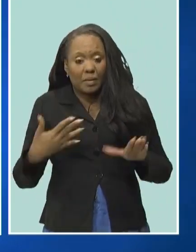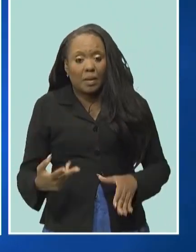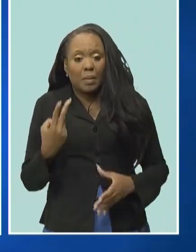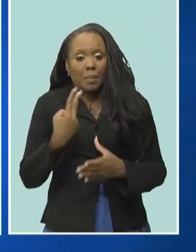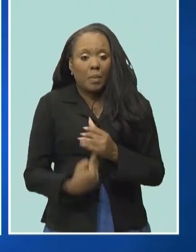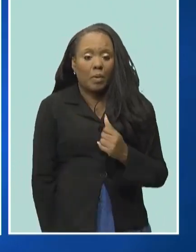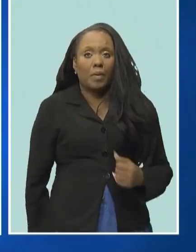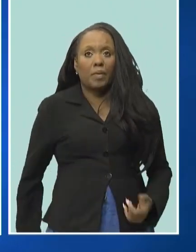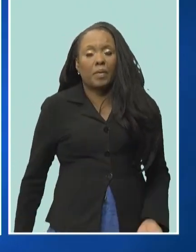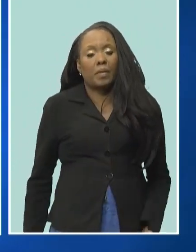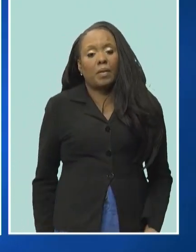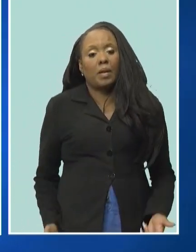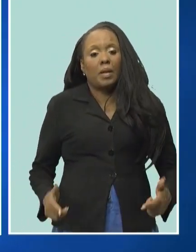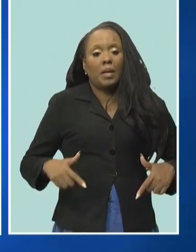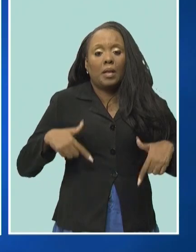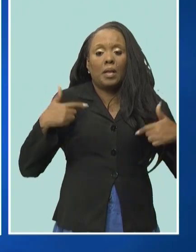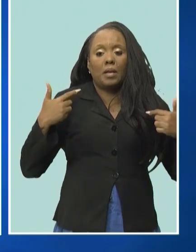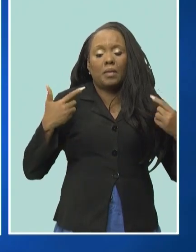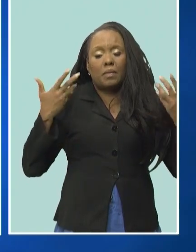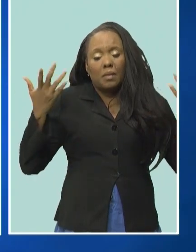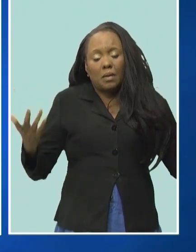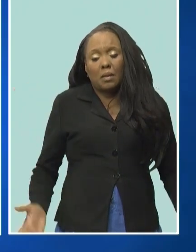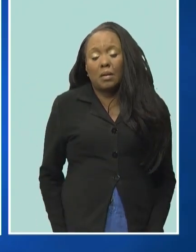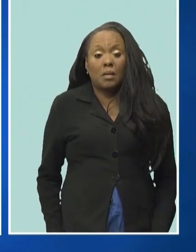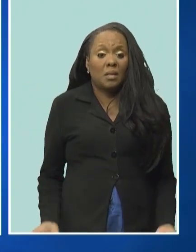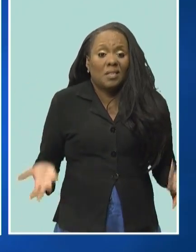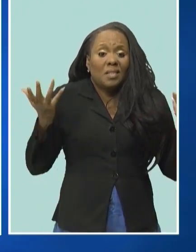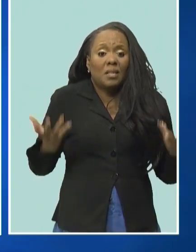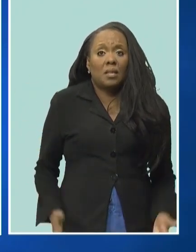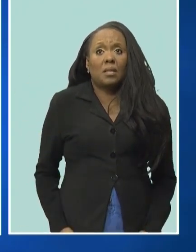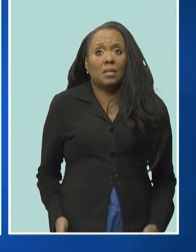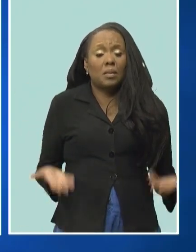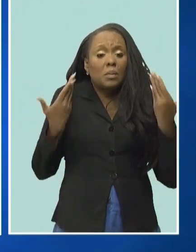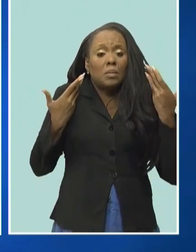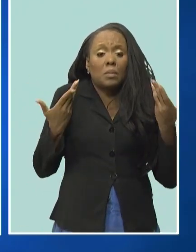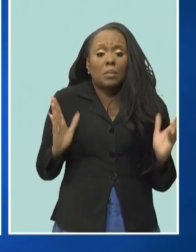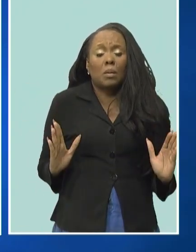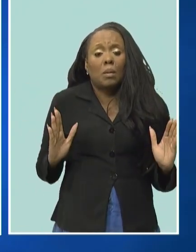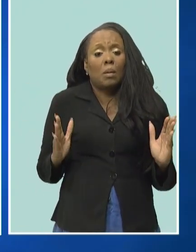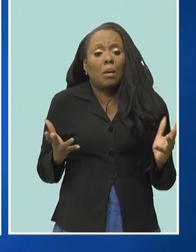that was life. I don't know how to feel, don't know what to do.